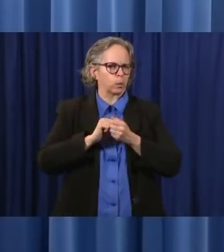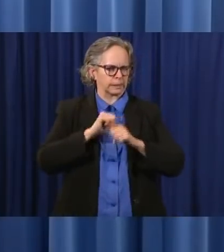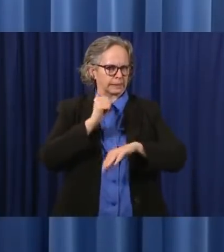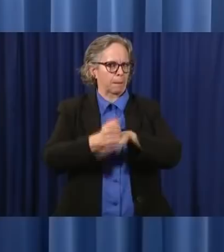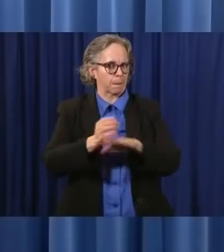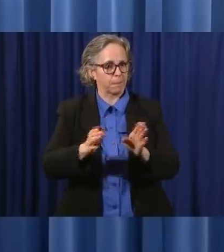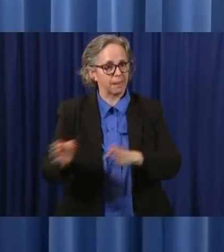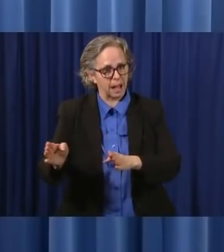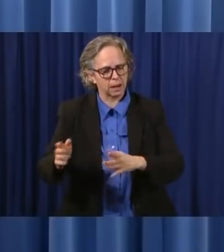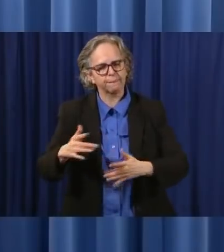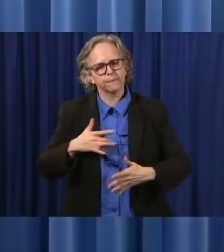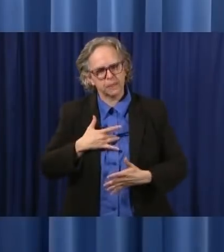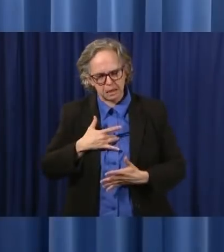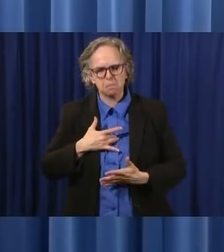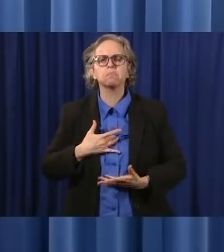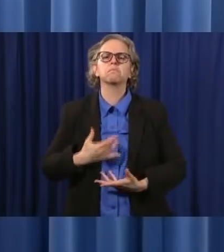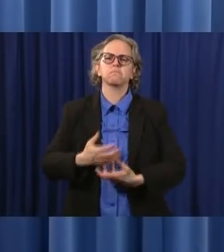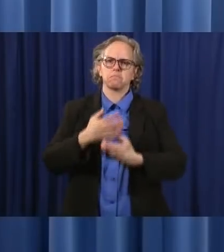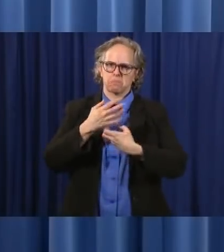care of the children.